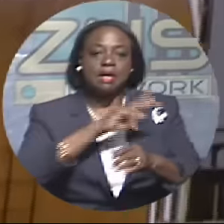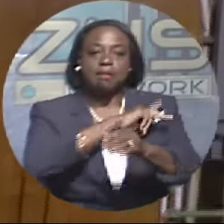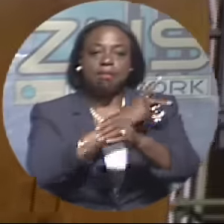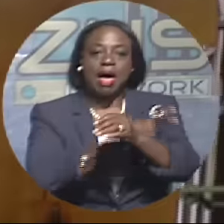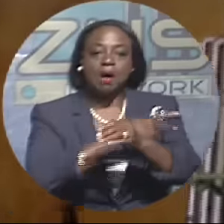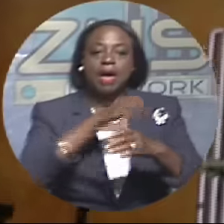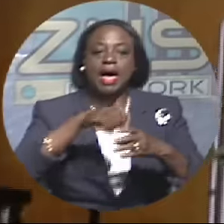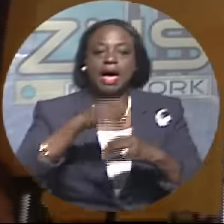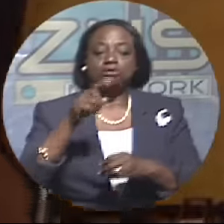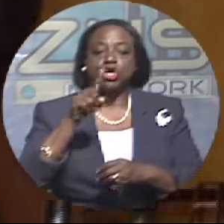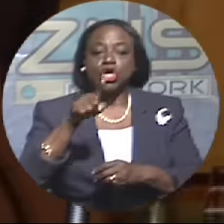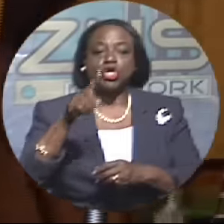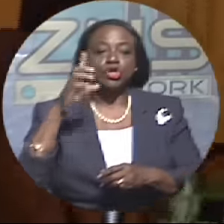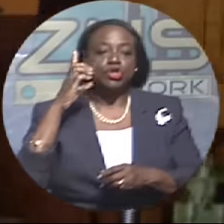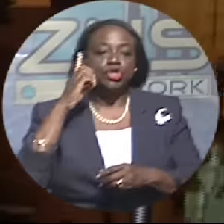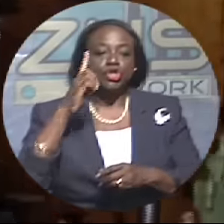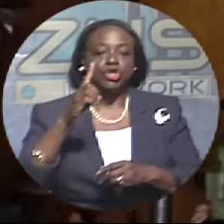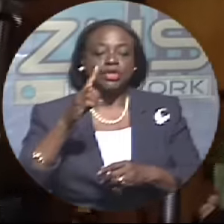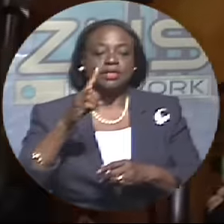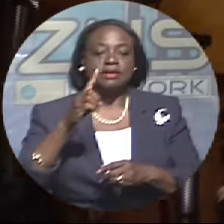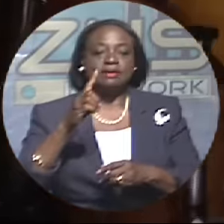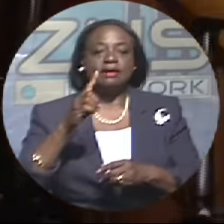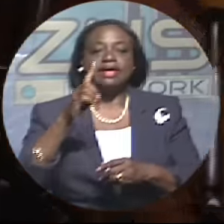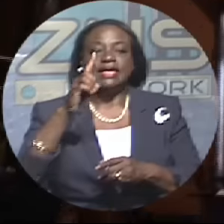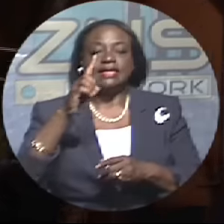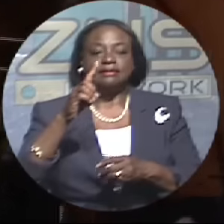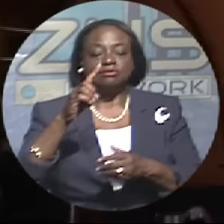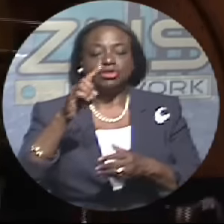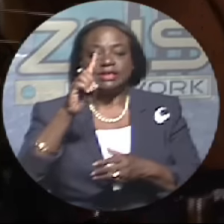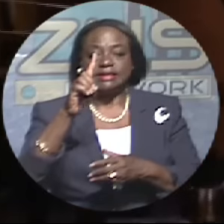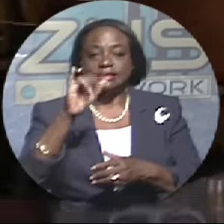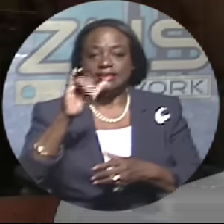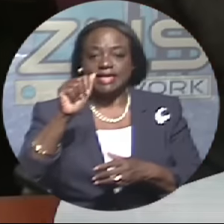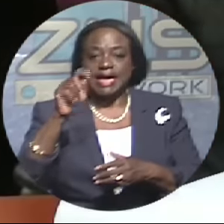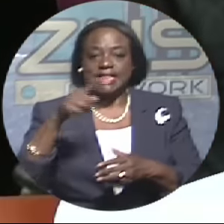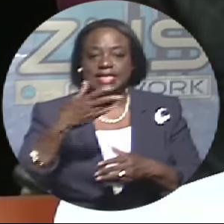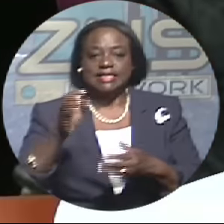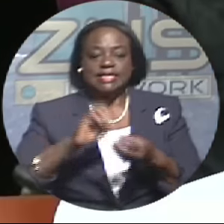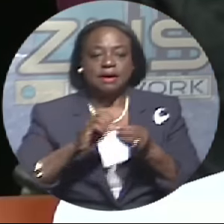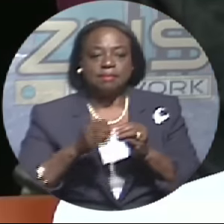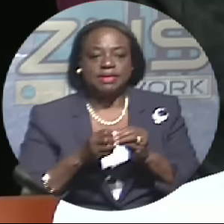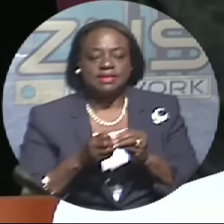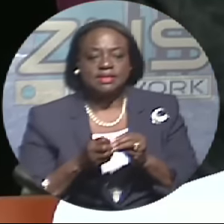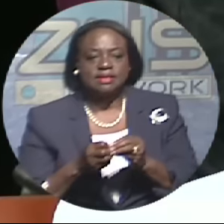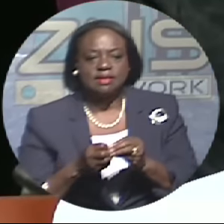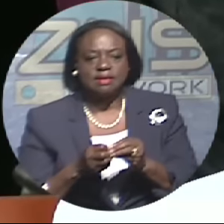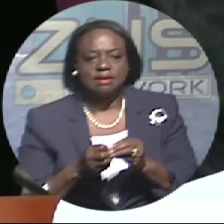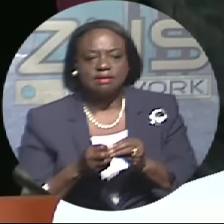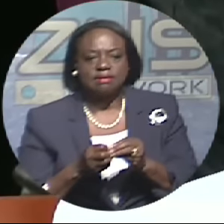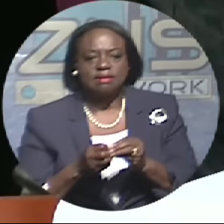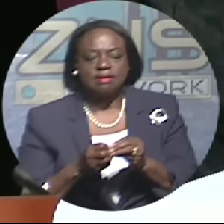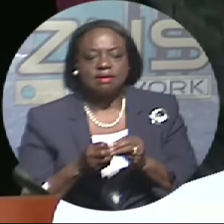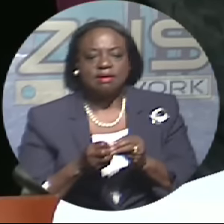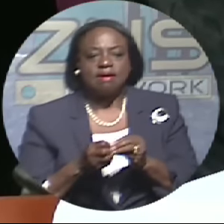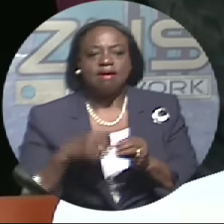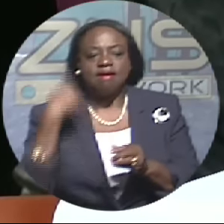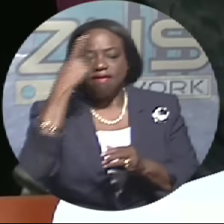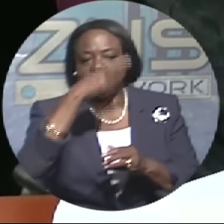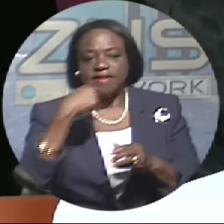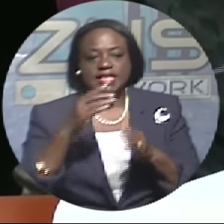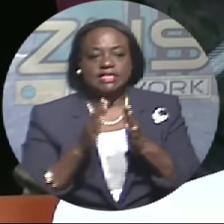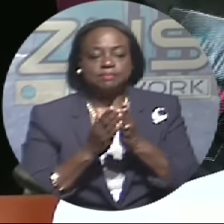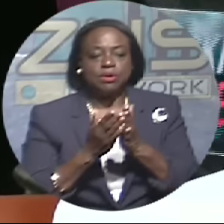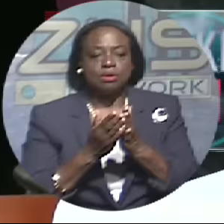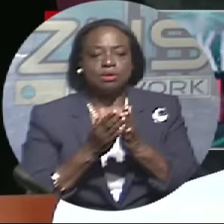outage, you should utilize these numbers to make your complaints. B.P.L. uses Facebook,